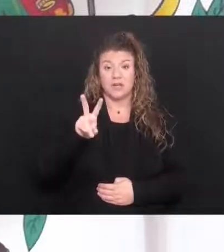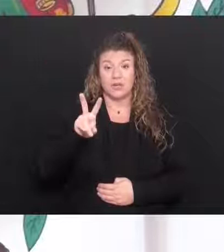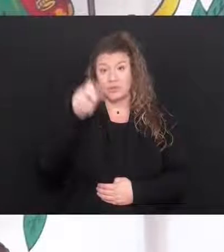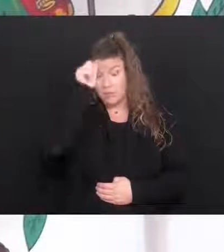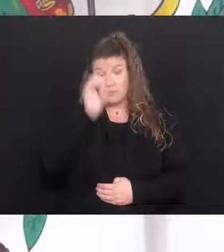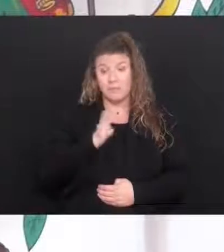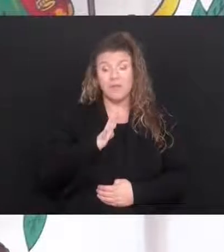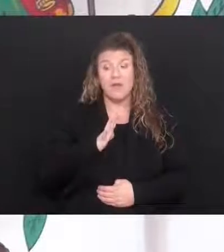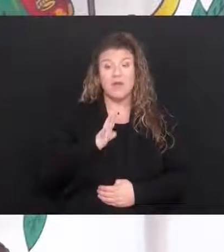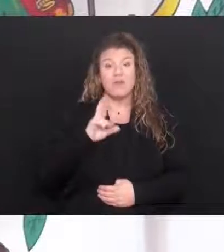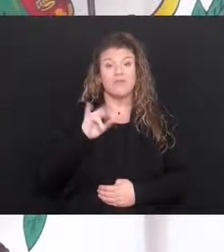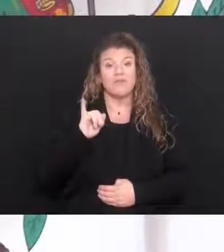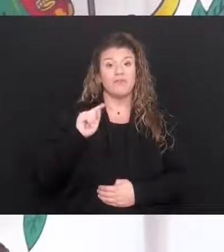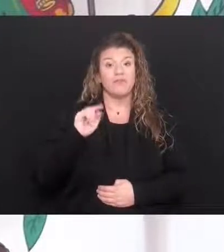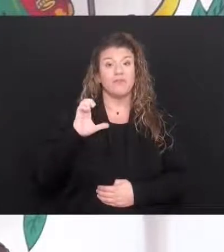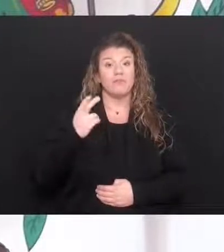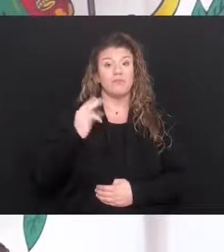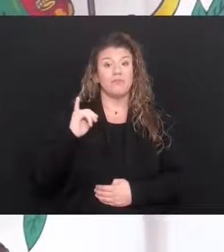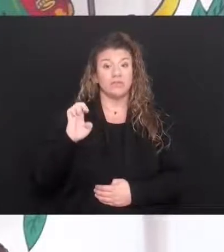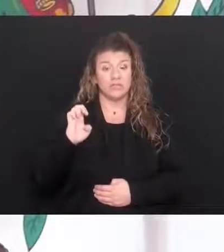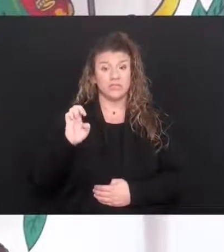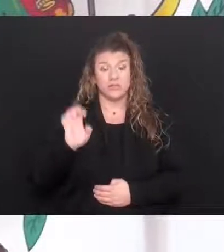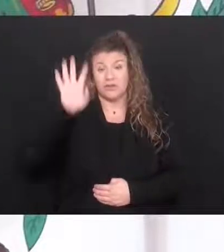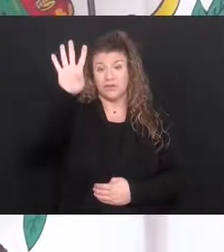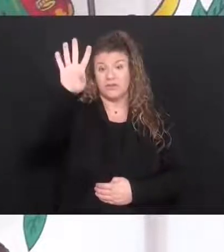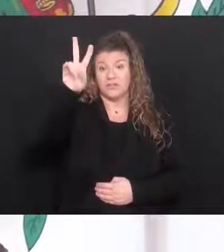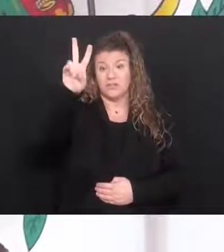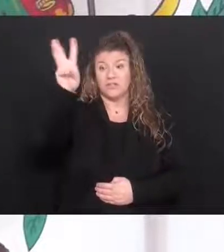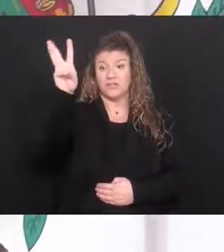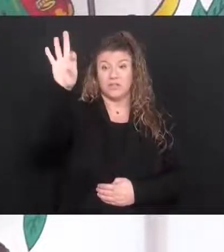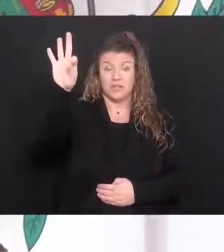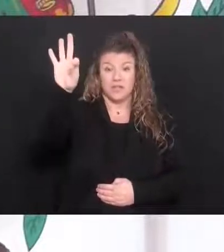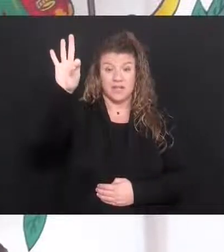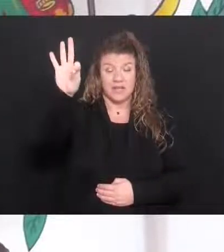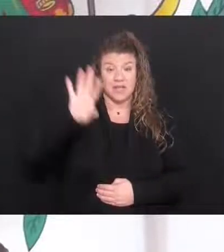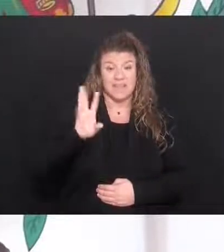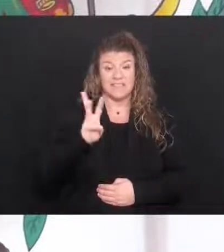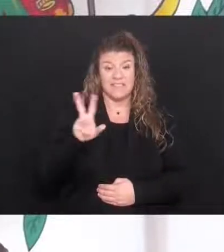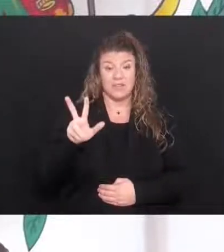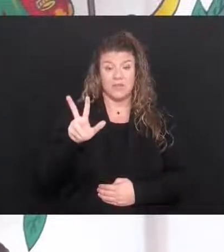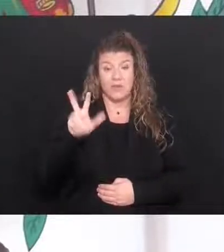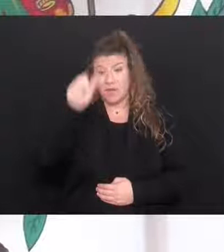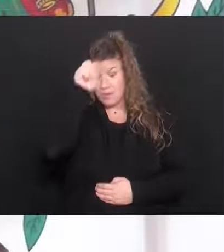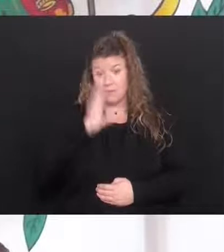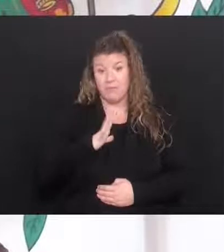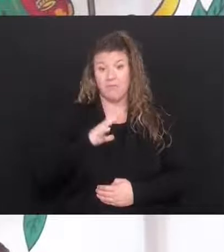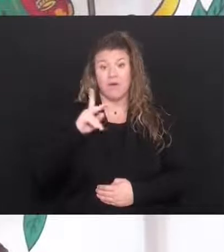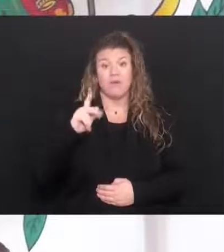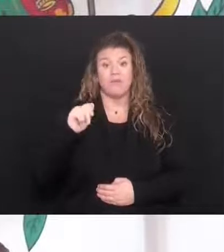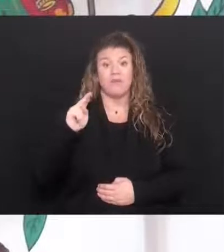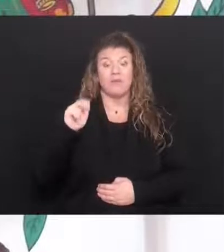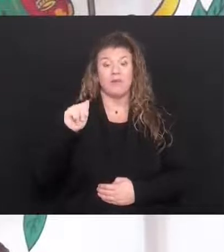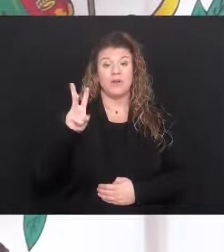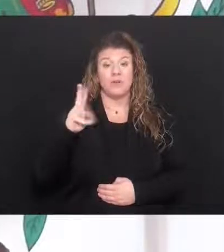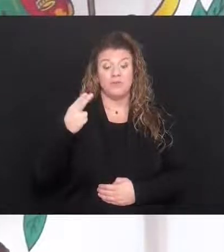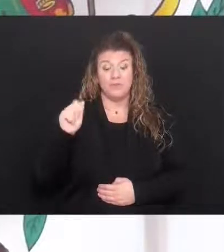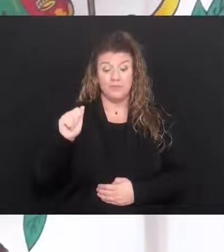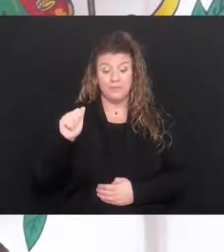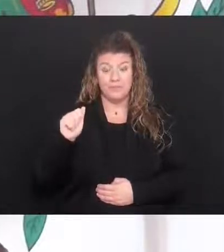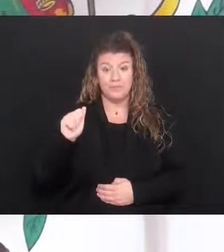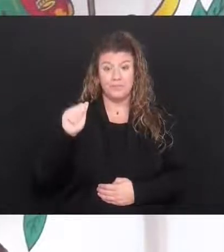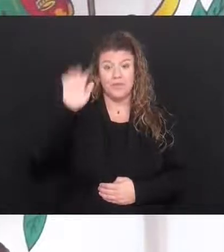92-year-old male from Ritchie County. The 4,269th death, a 63-year-old male from Kanawha County.